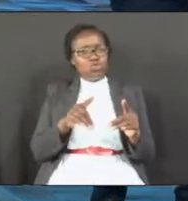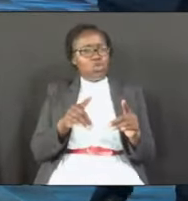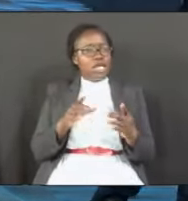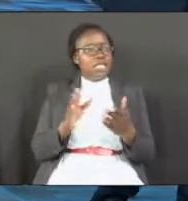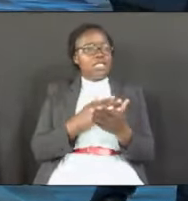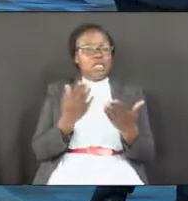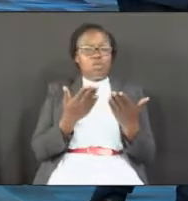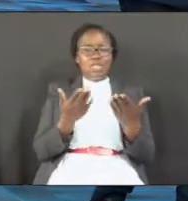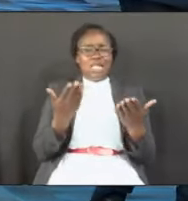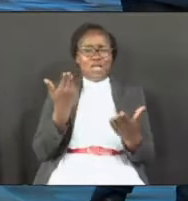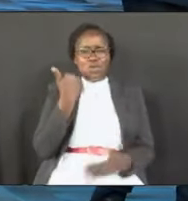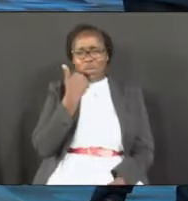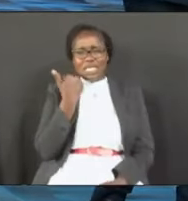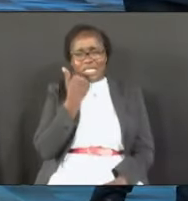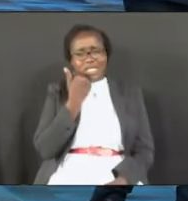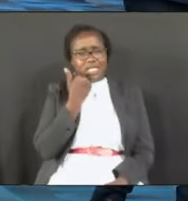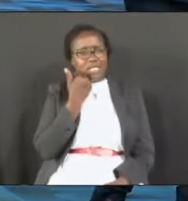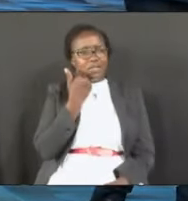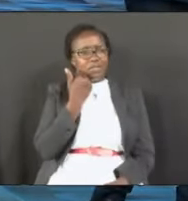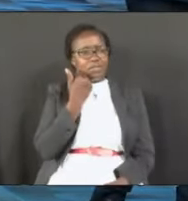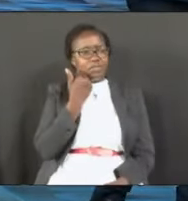are sick.